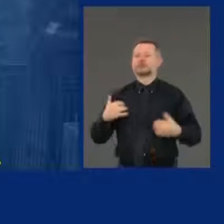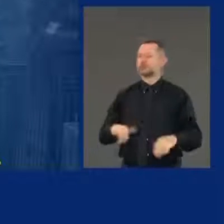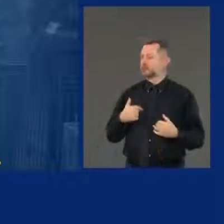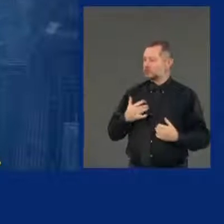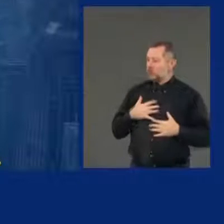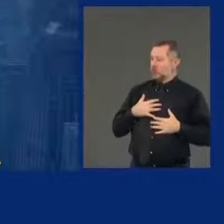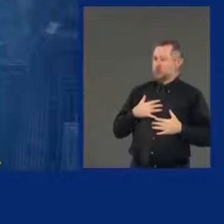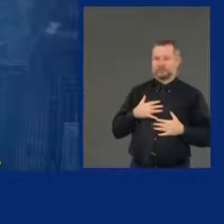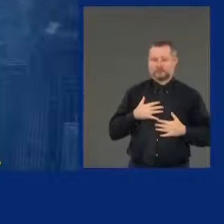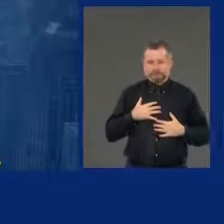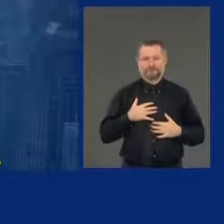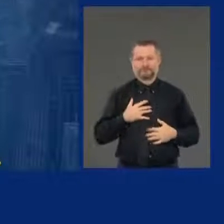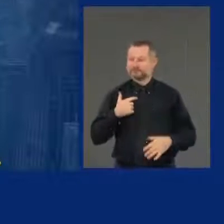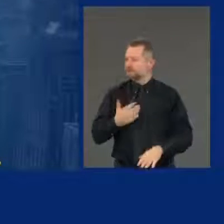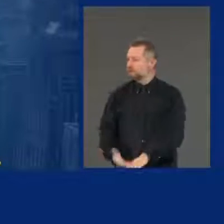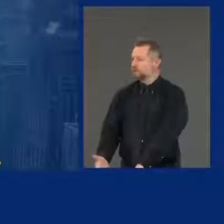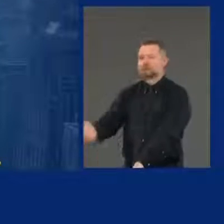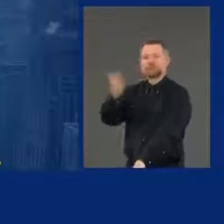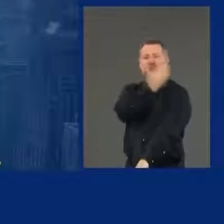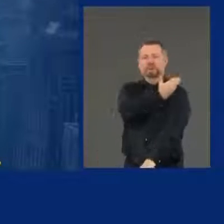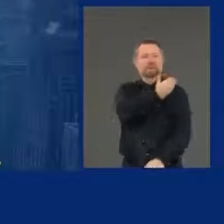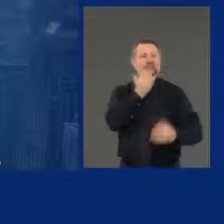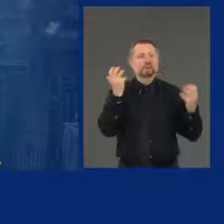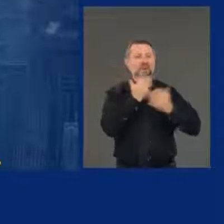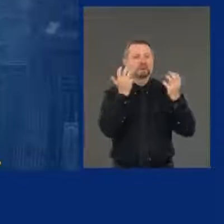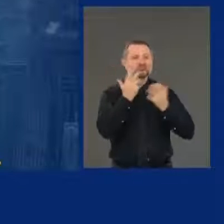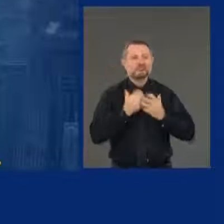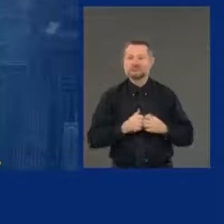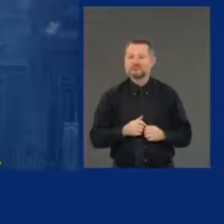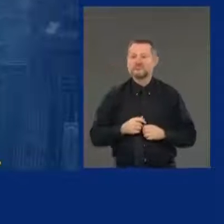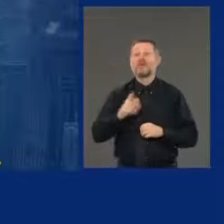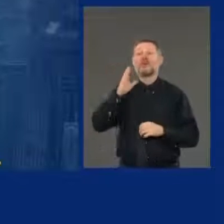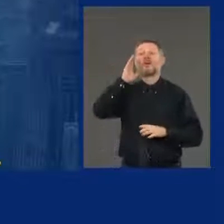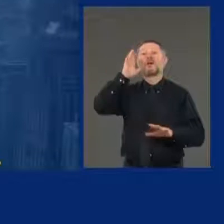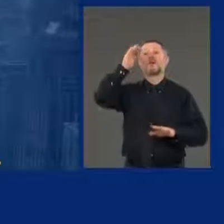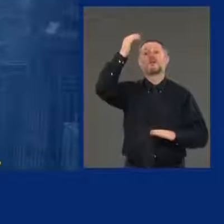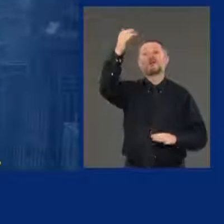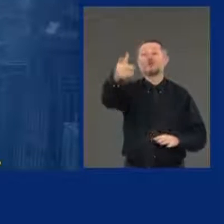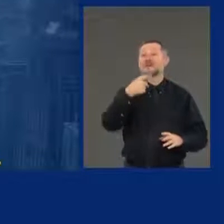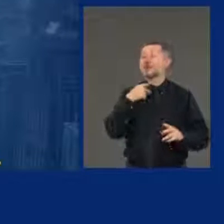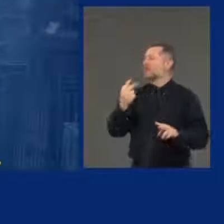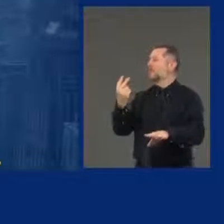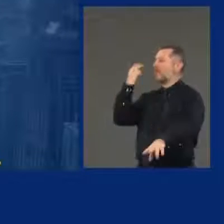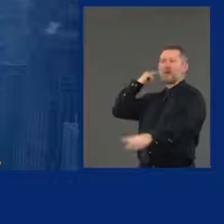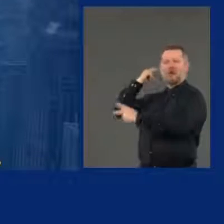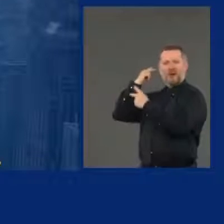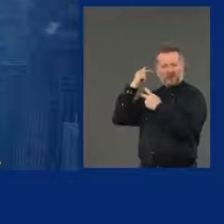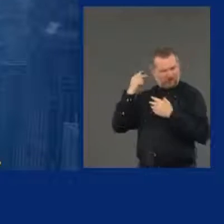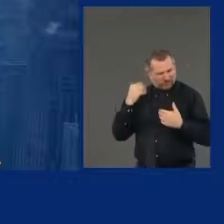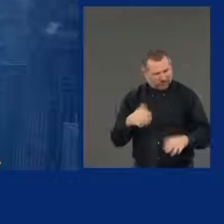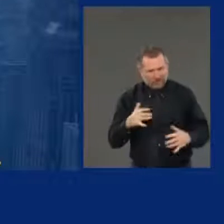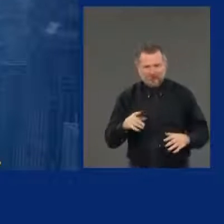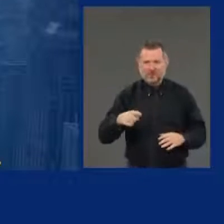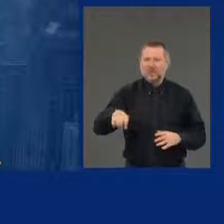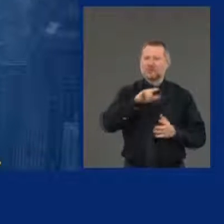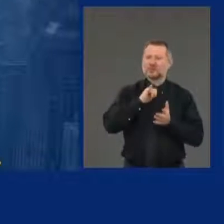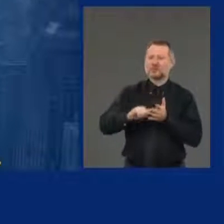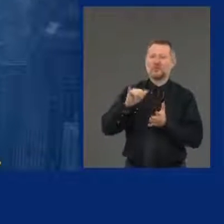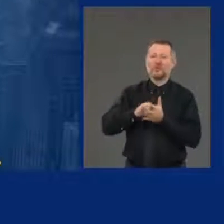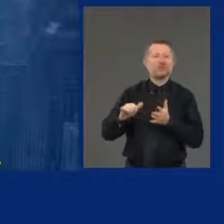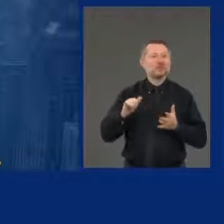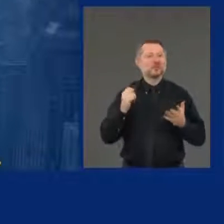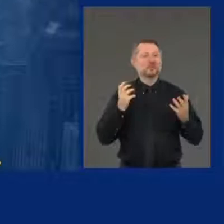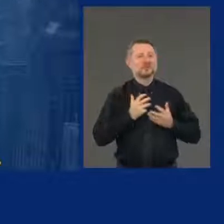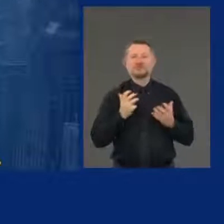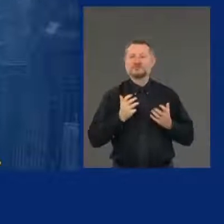turnaround that they will record in the history books. And when we get past this and we have